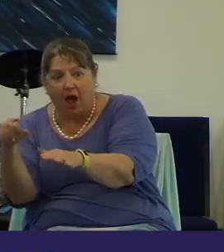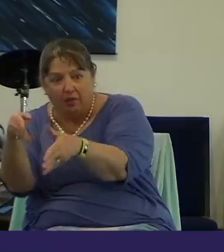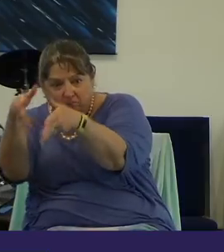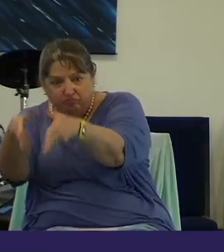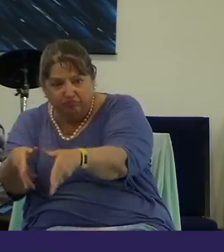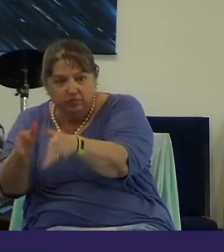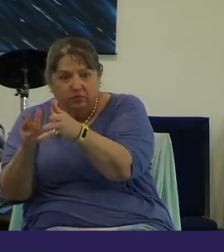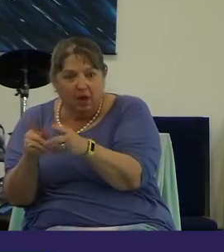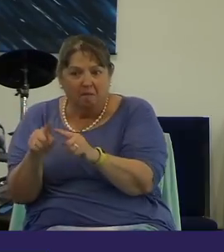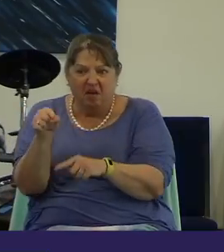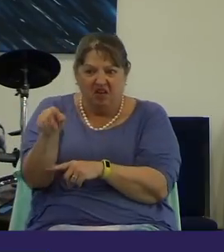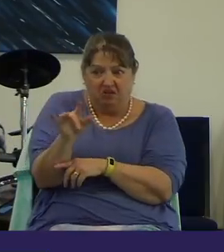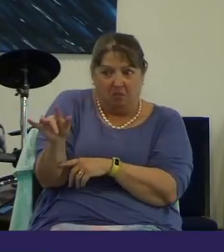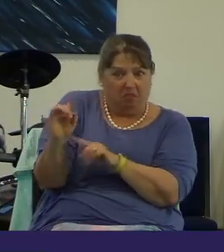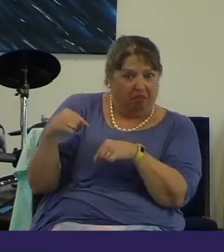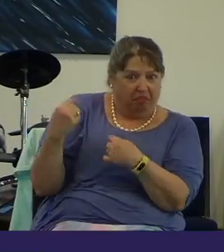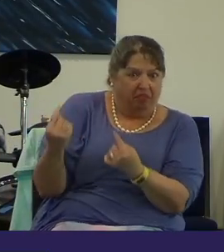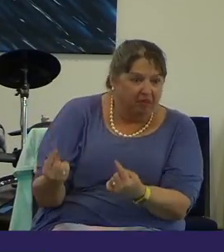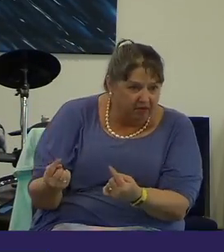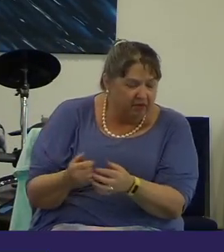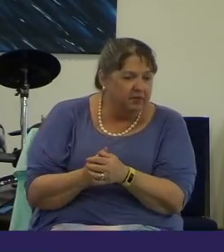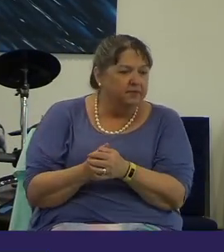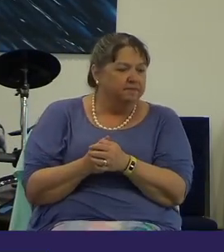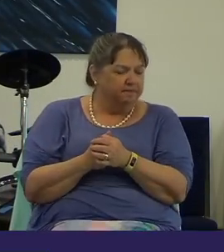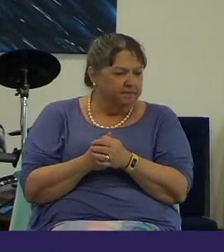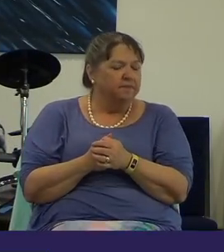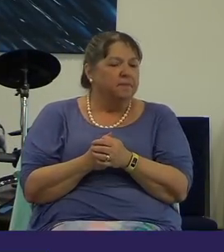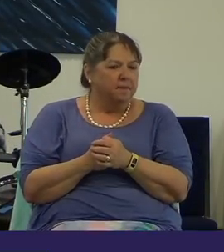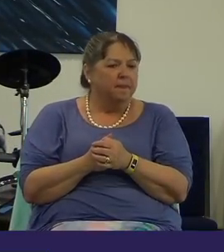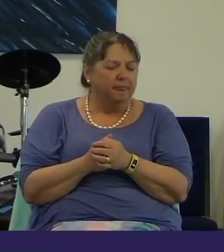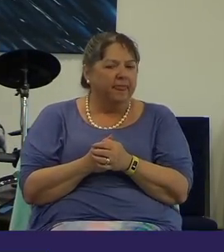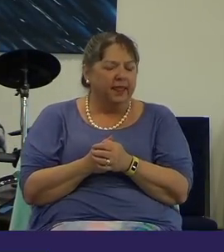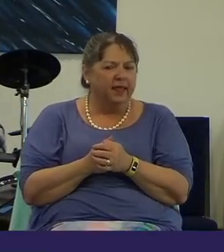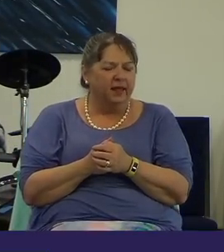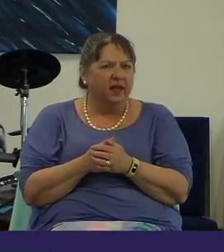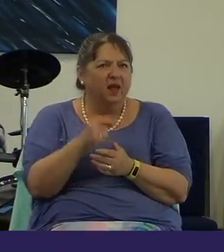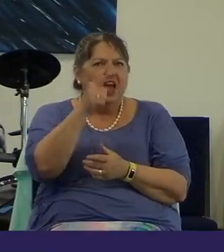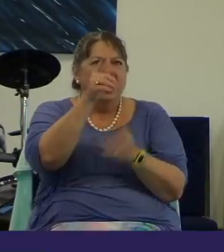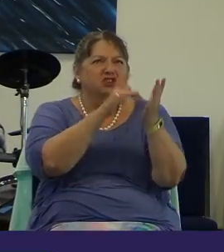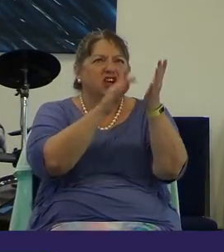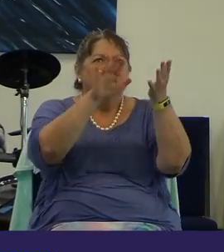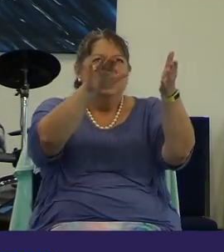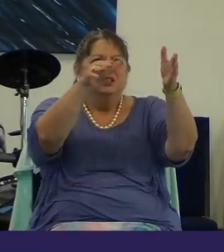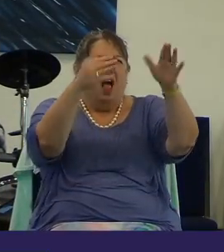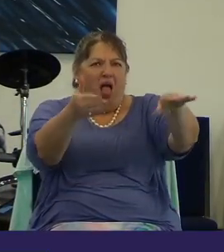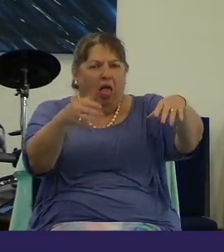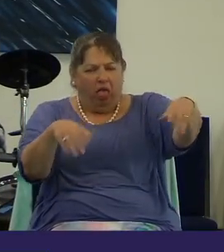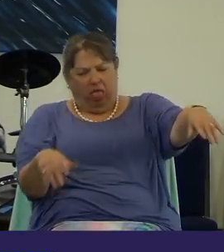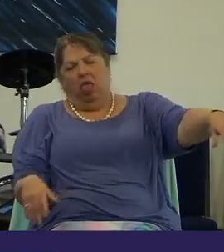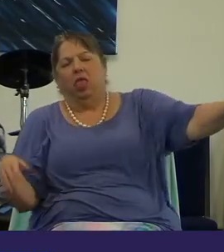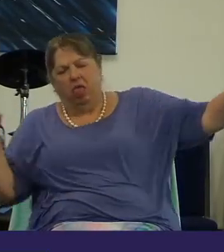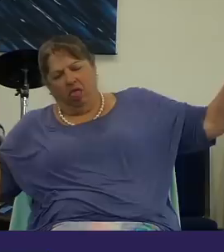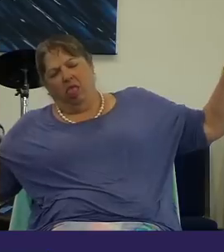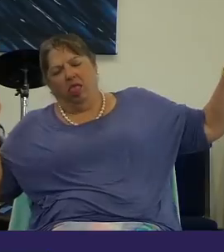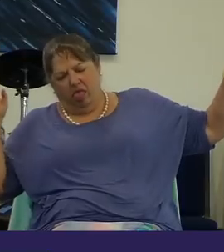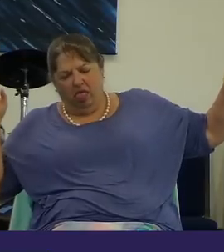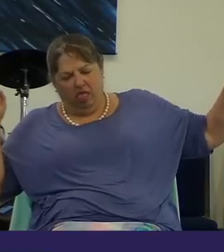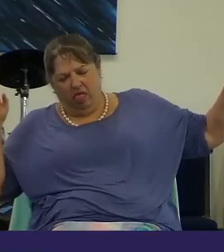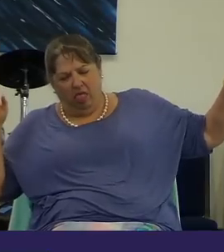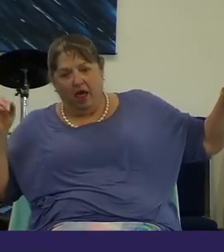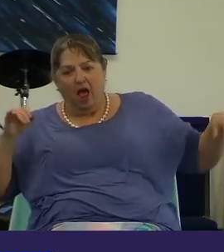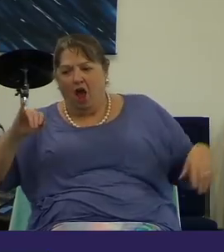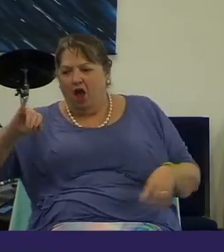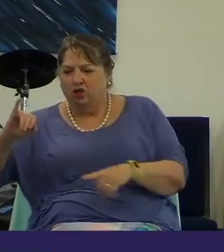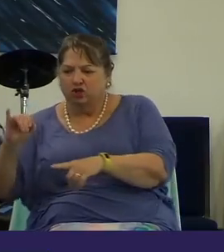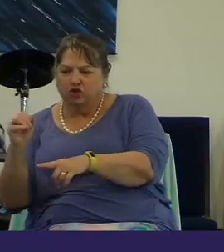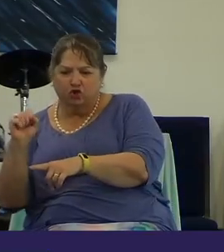himself become a disciple of Jesus. Going to Pilate, he asked Jesus' body, and Pilate ordered that it be